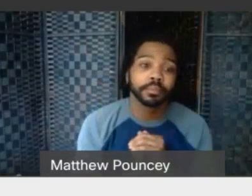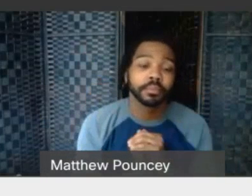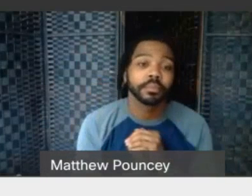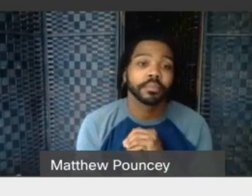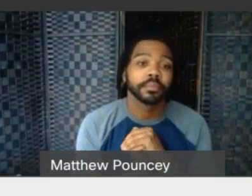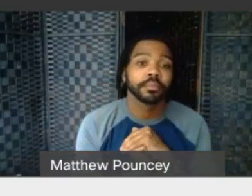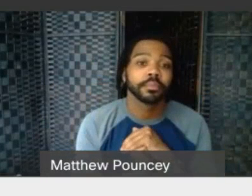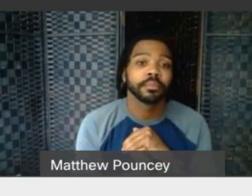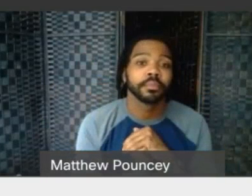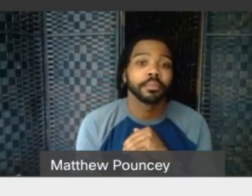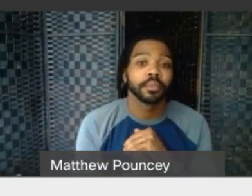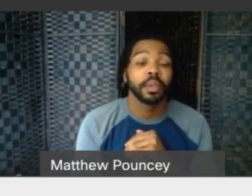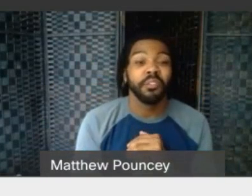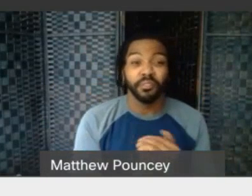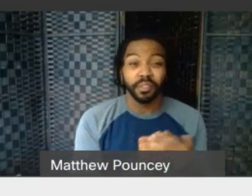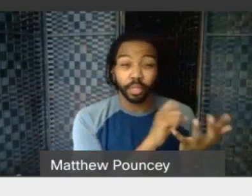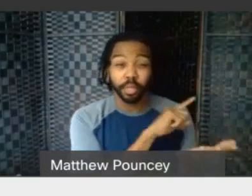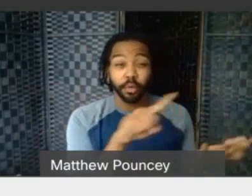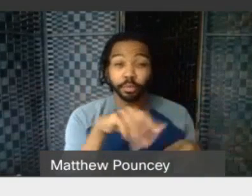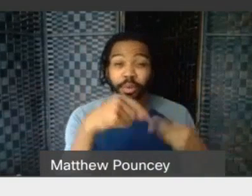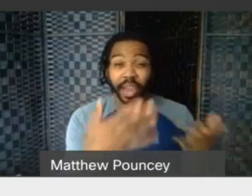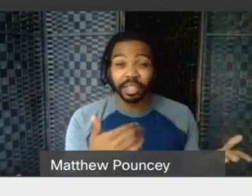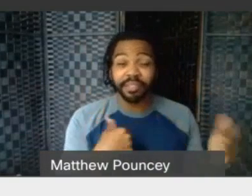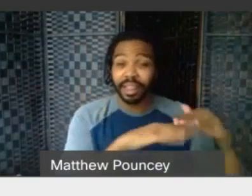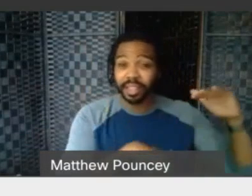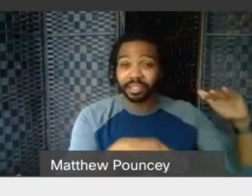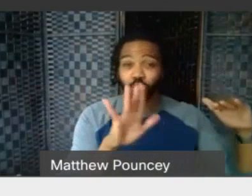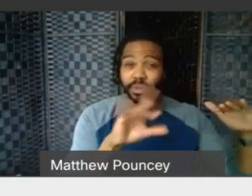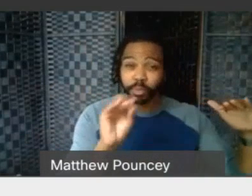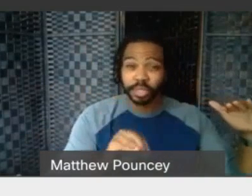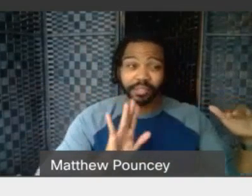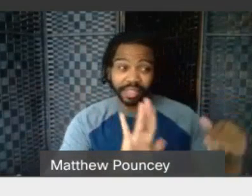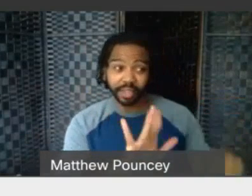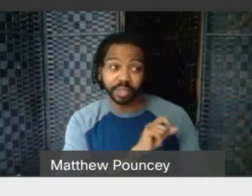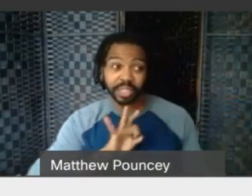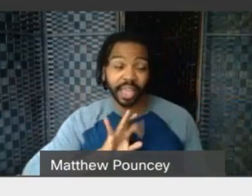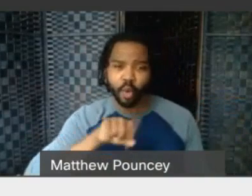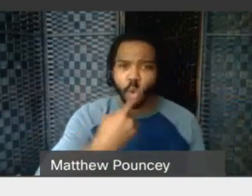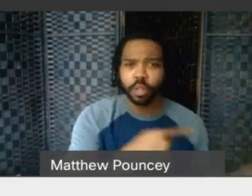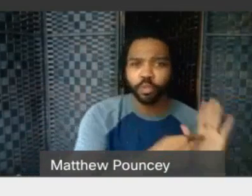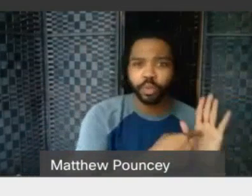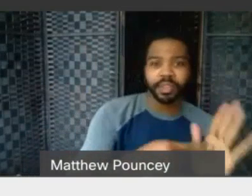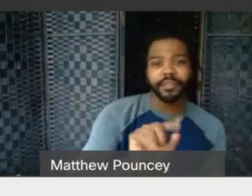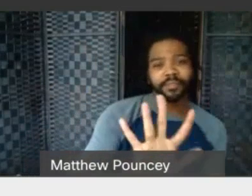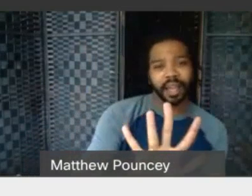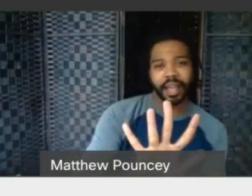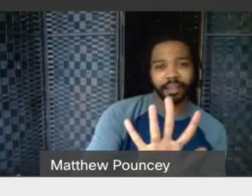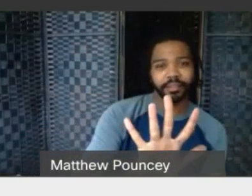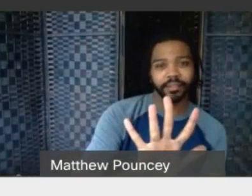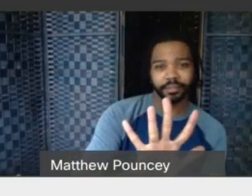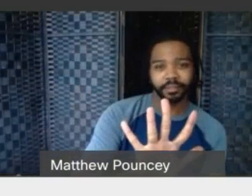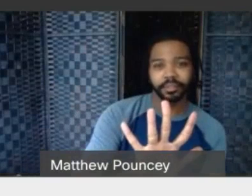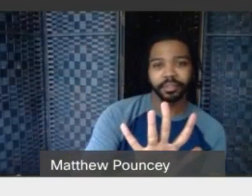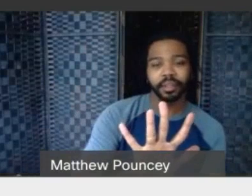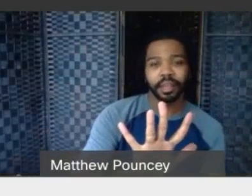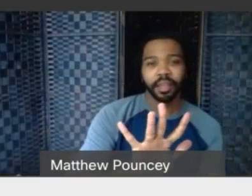under 25% of their staff right now only represent 5 of our providers. Of those who